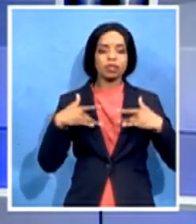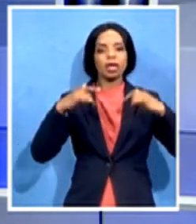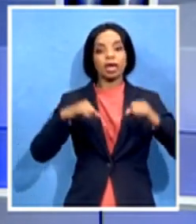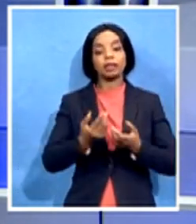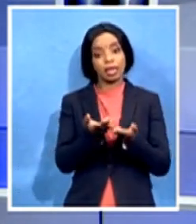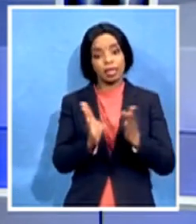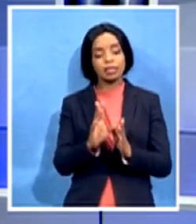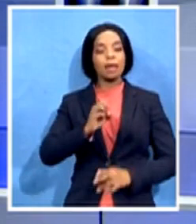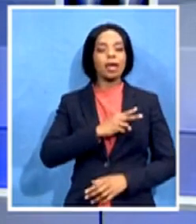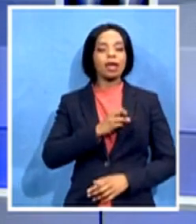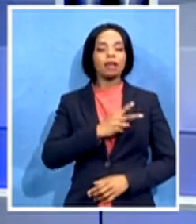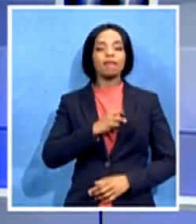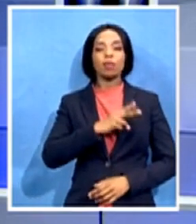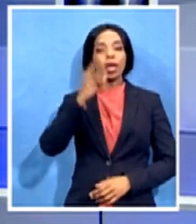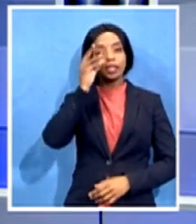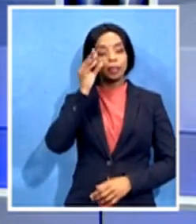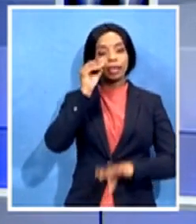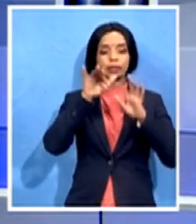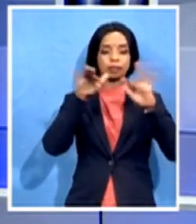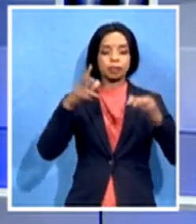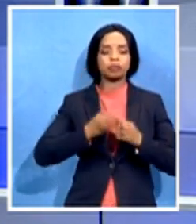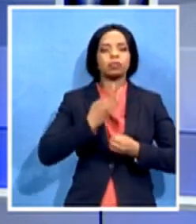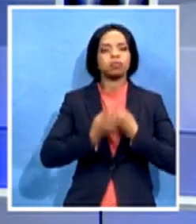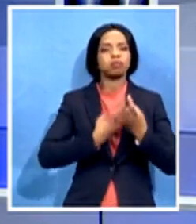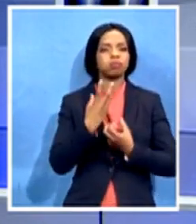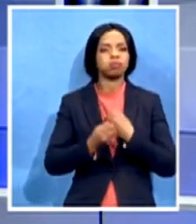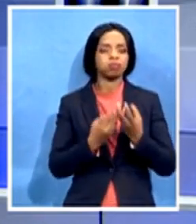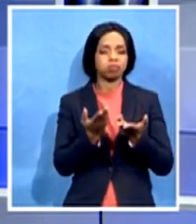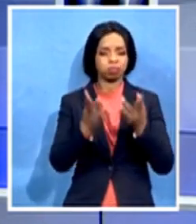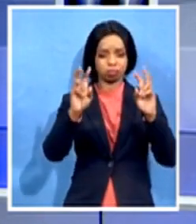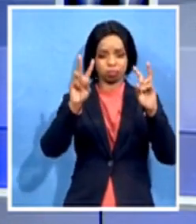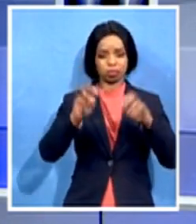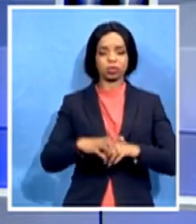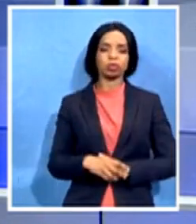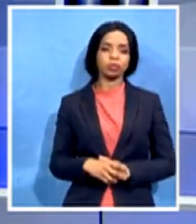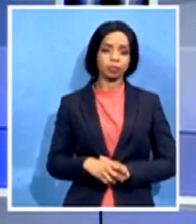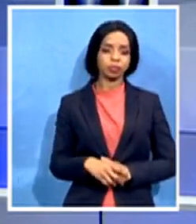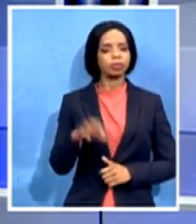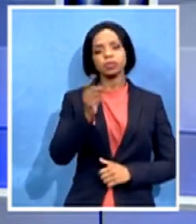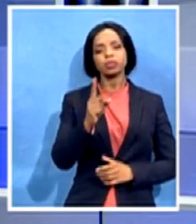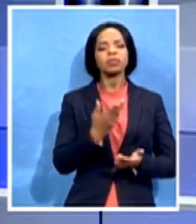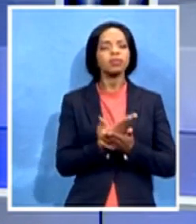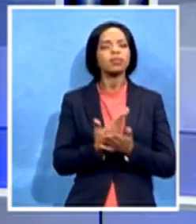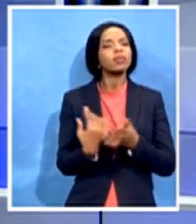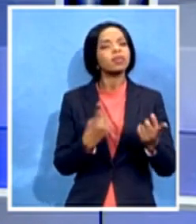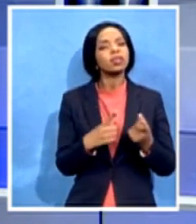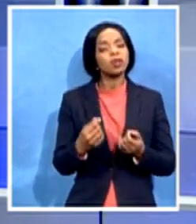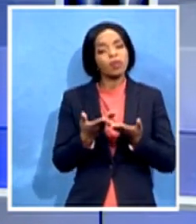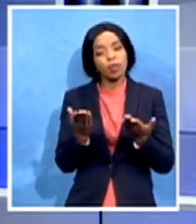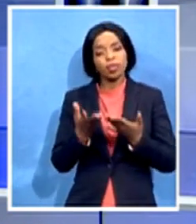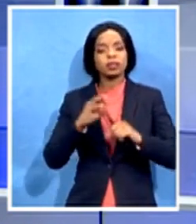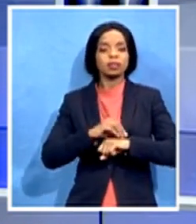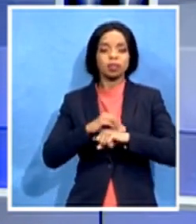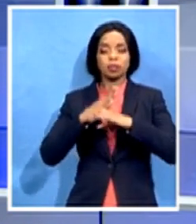they talk about these issues. So what can be done in order to put pay to these problems? The Eastern Cape Premier and others held a meeting with the